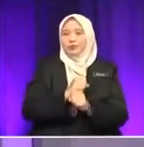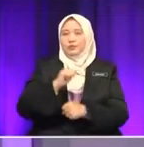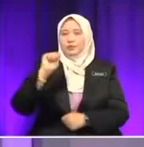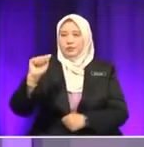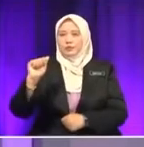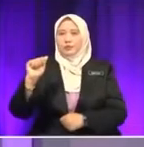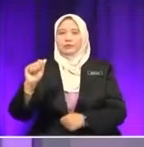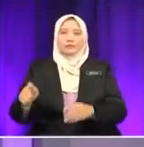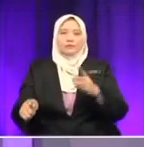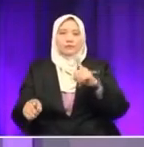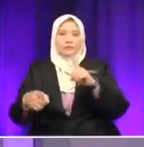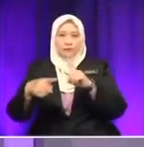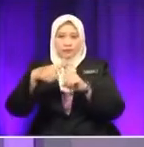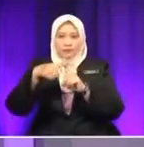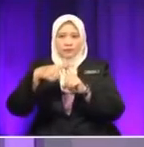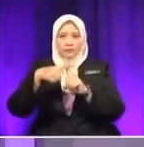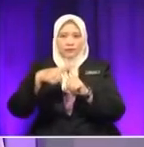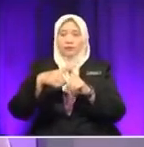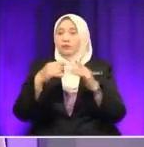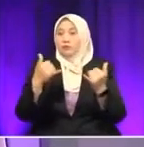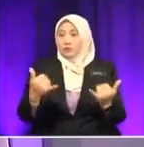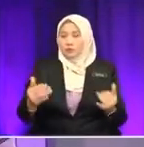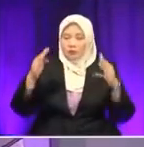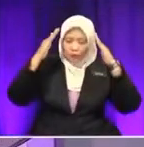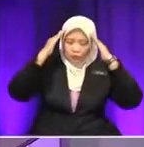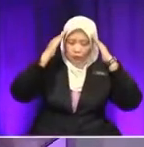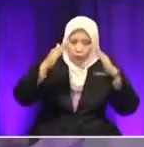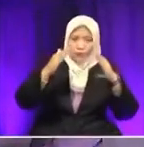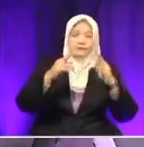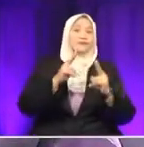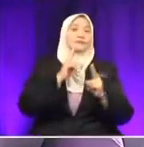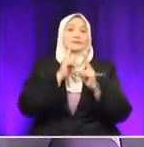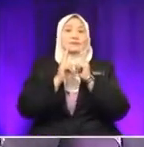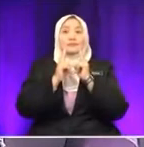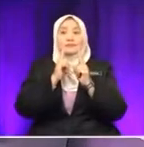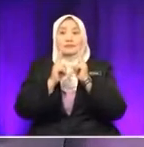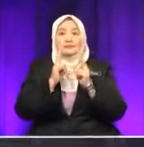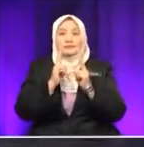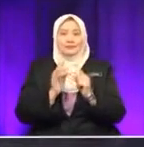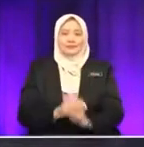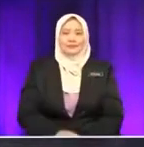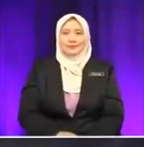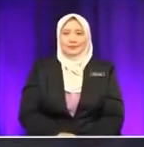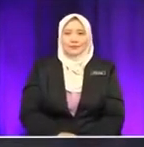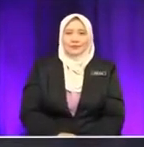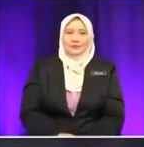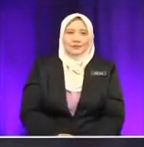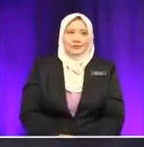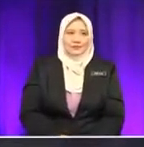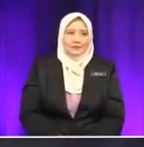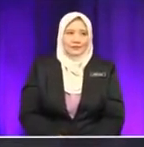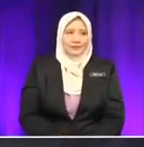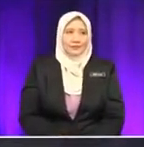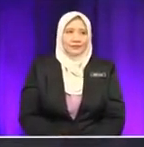speaking. Right. Yeah, that will give them the first 25% out of the 100% overall. To stand a higher chance. Exactly, know, exactly,